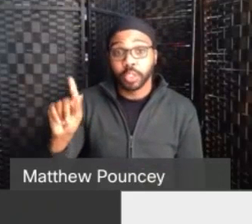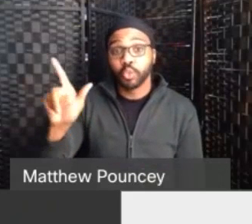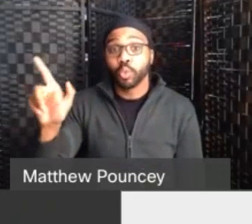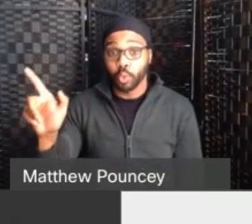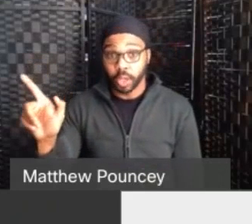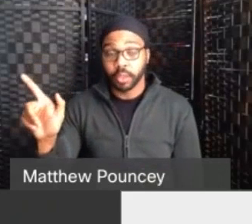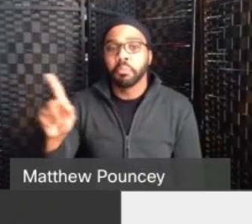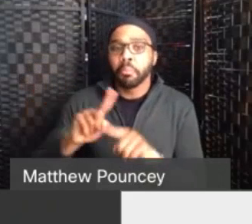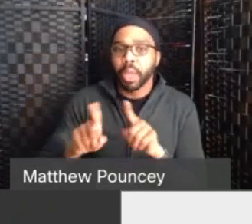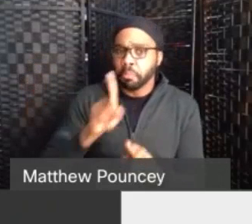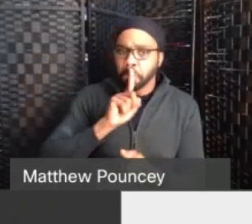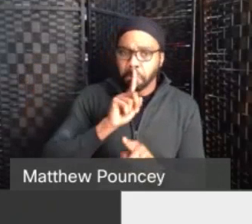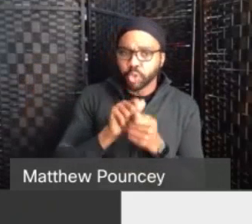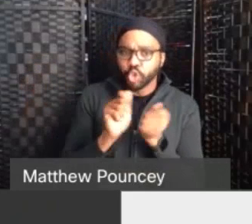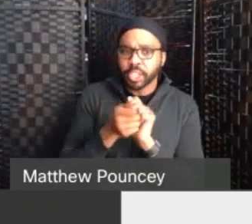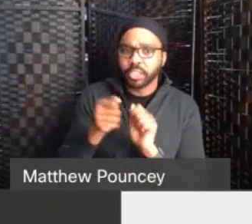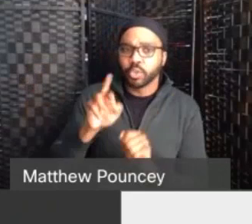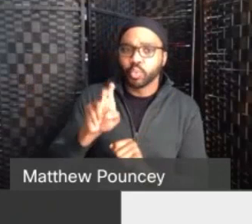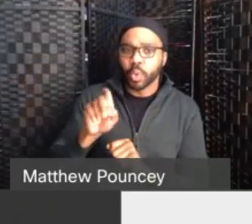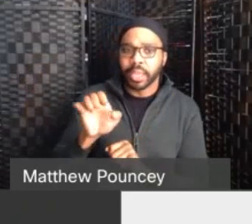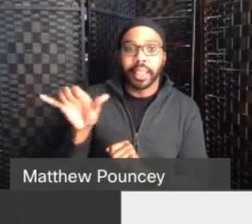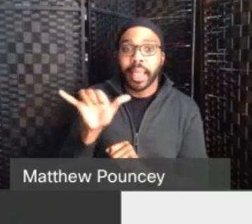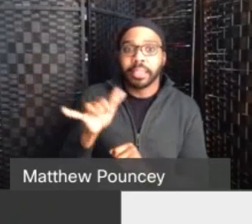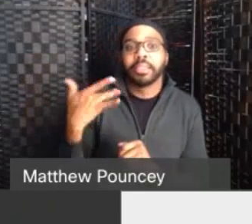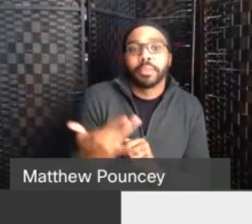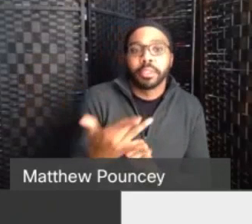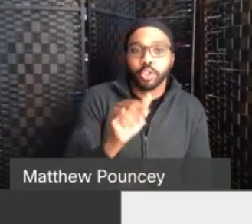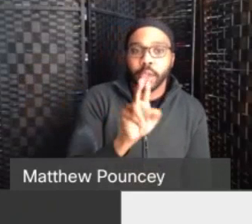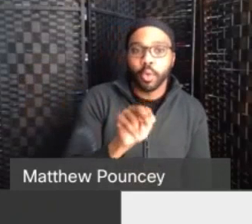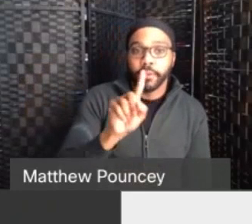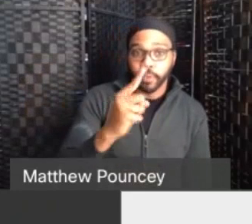rates as there typically is on January 1st.